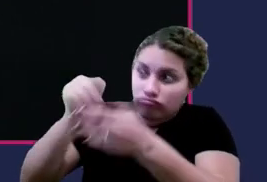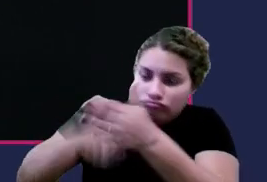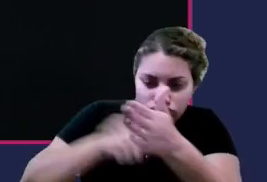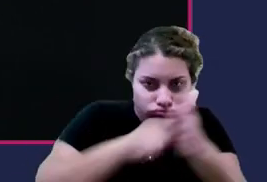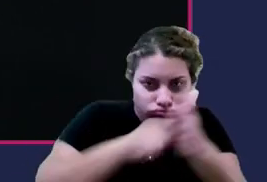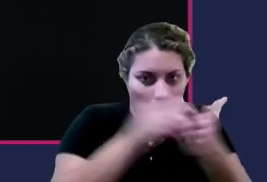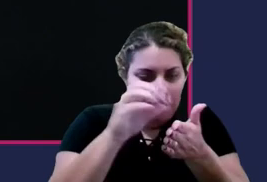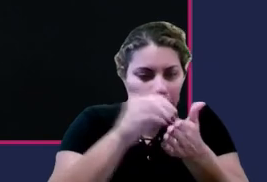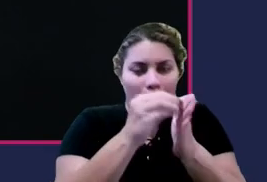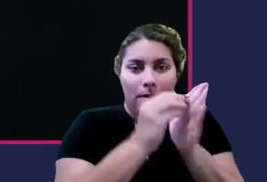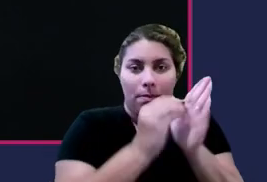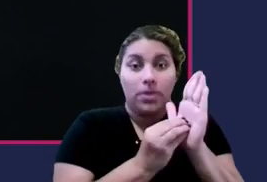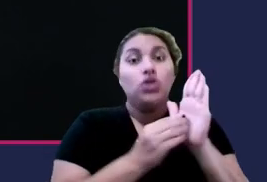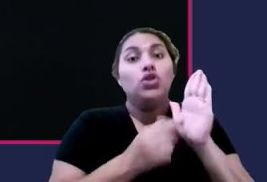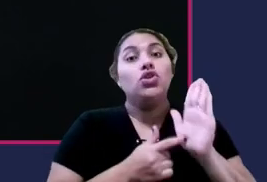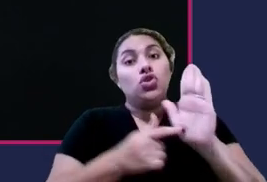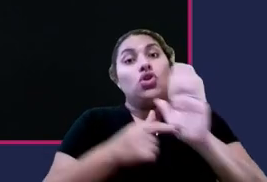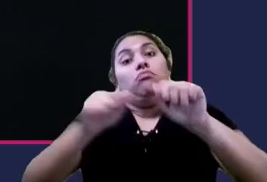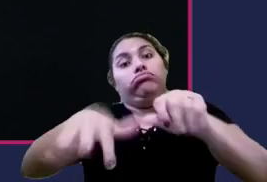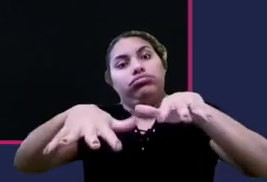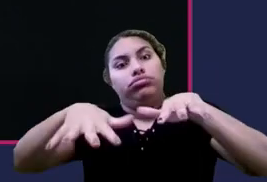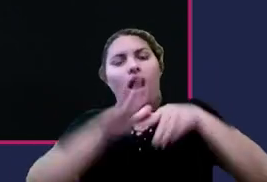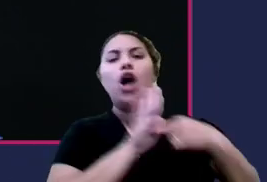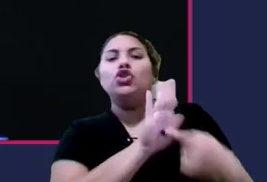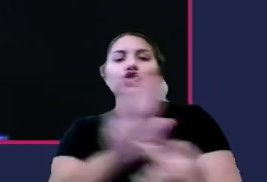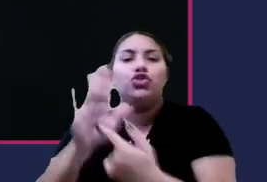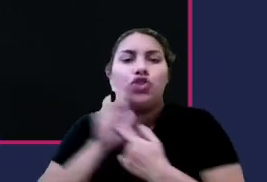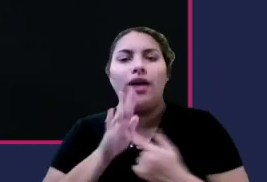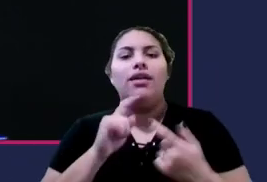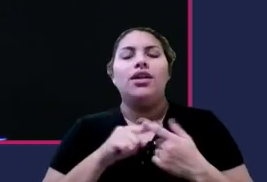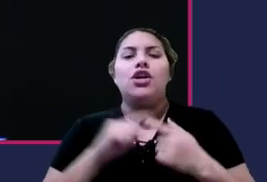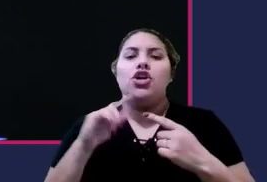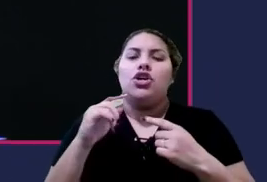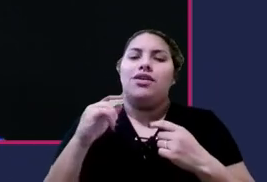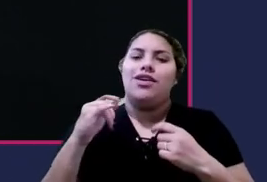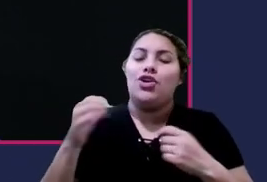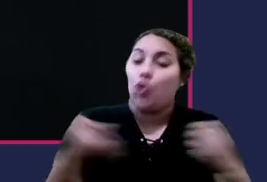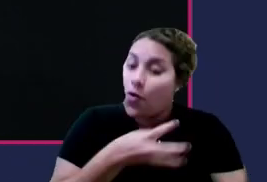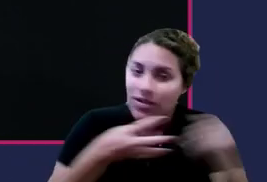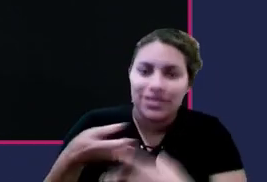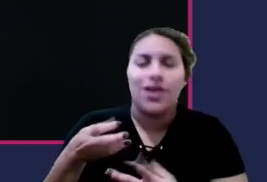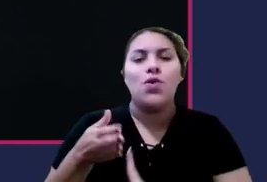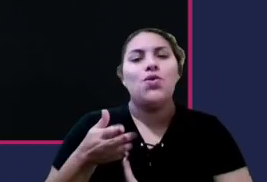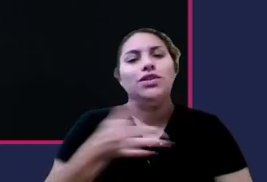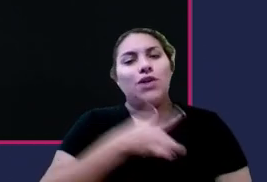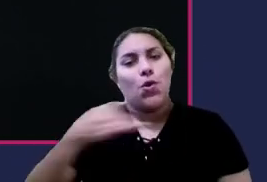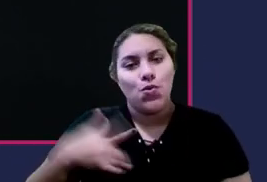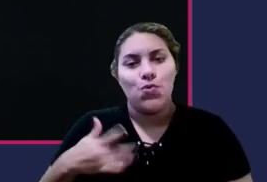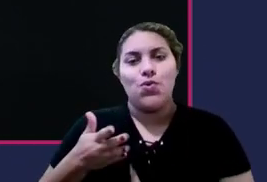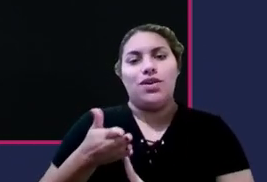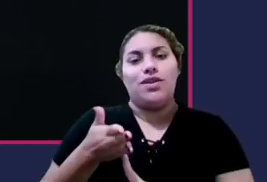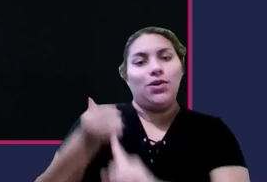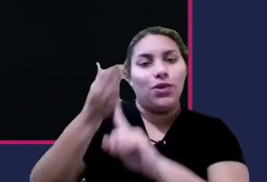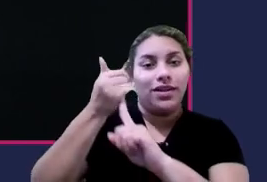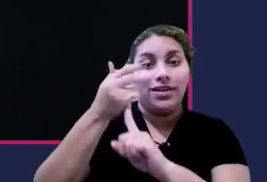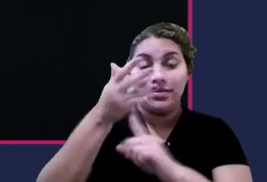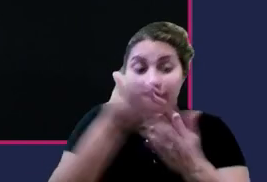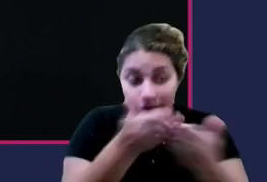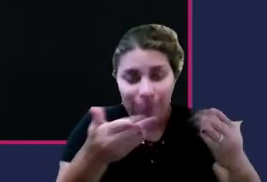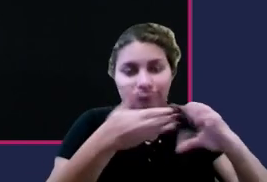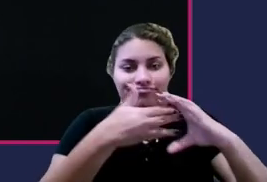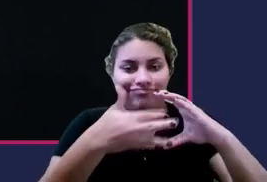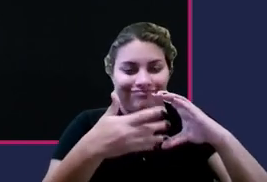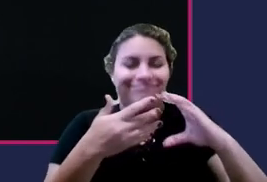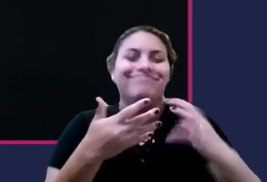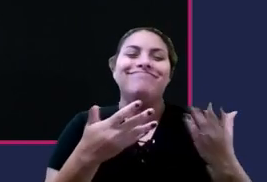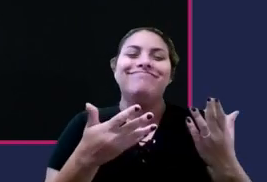get the signatures from our colleagues to create the innovation and health and technology for people